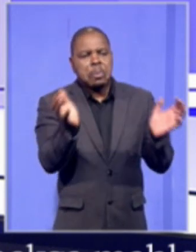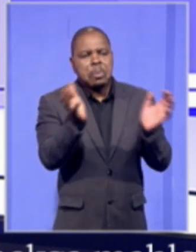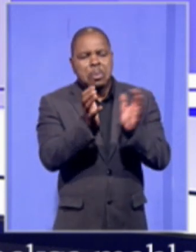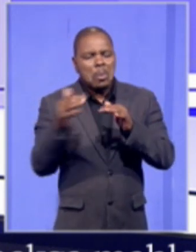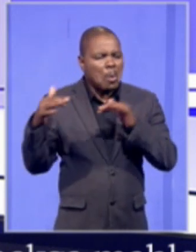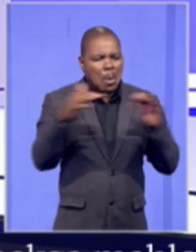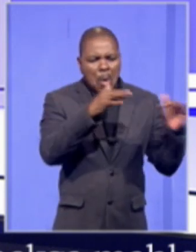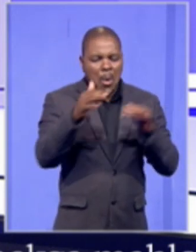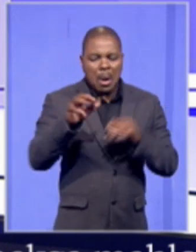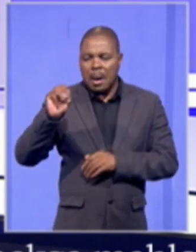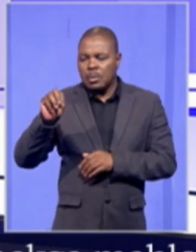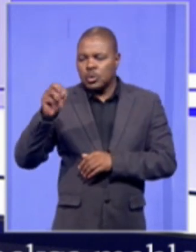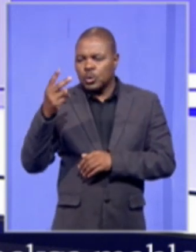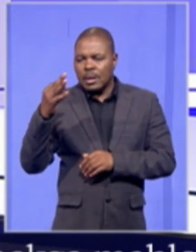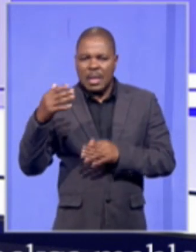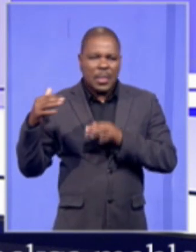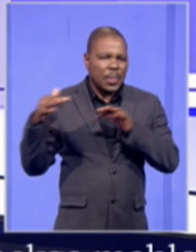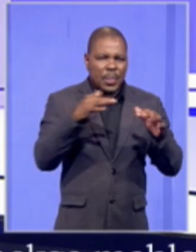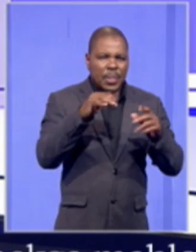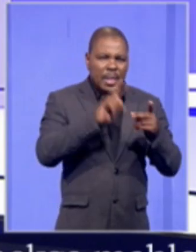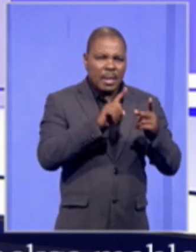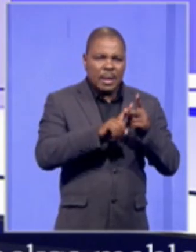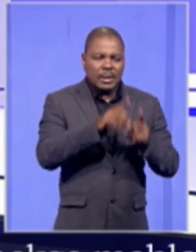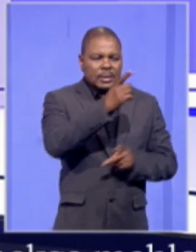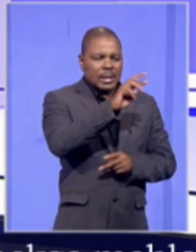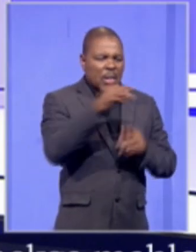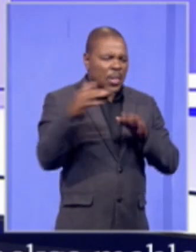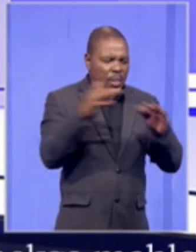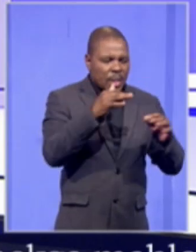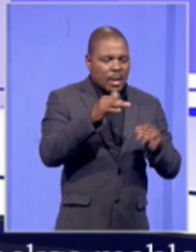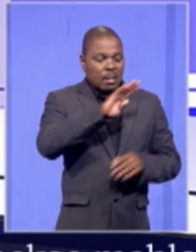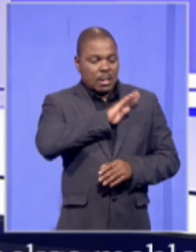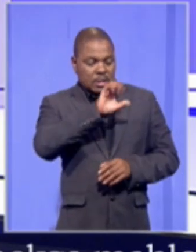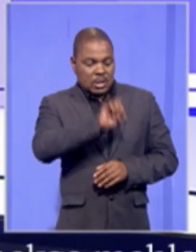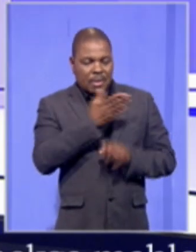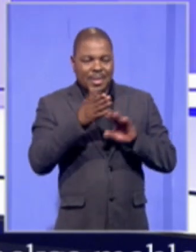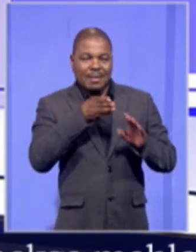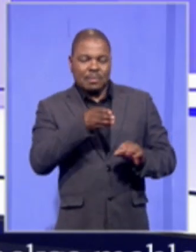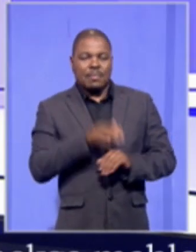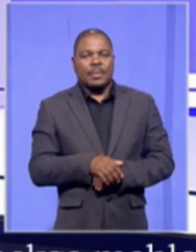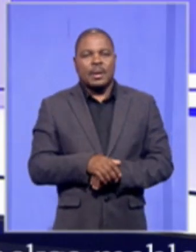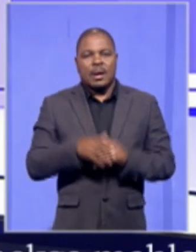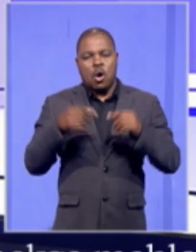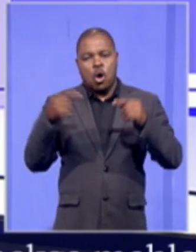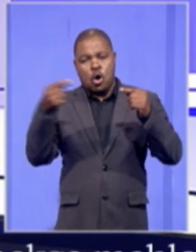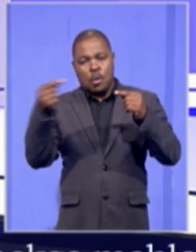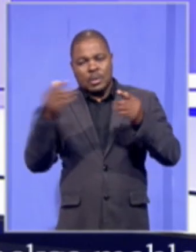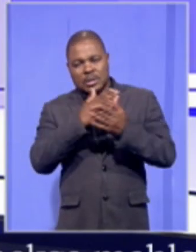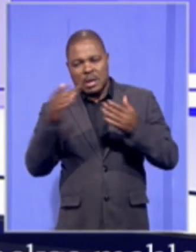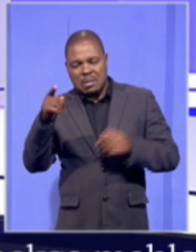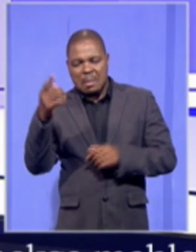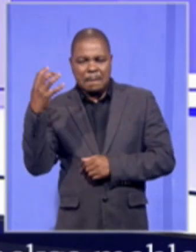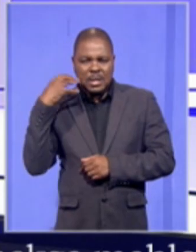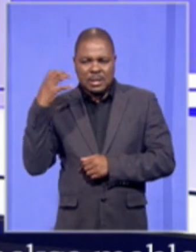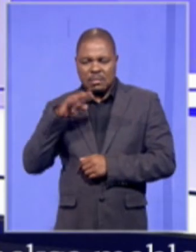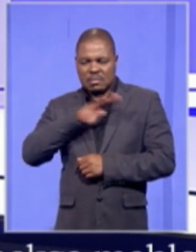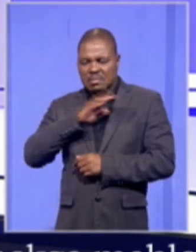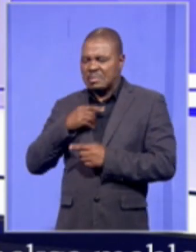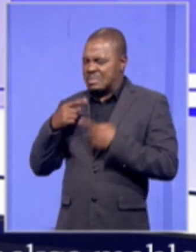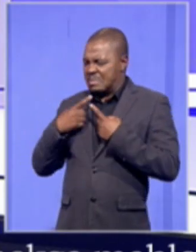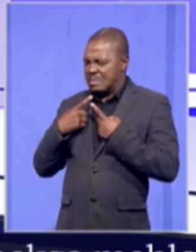marabele a M23 le lebotho la sešole la DRC. Bjale makgotla ganetšo a galefetše Motshekga.